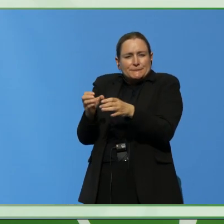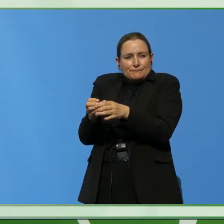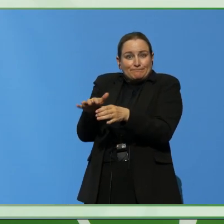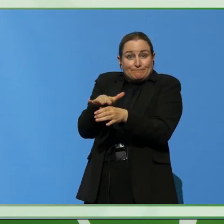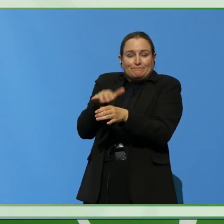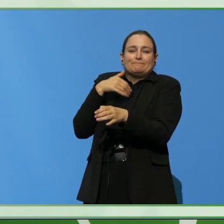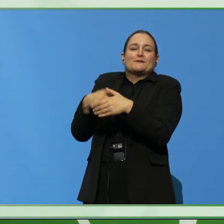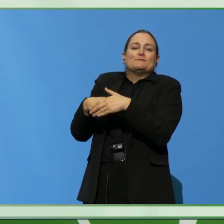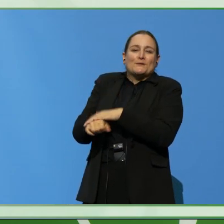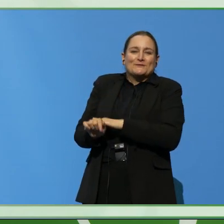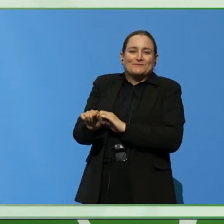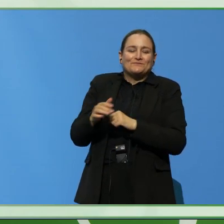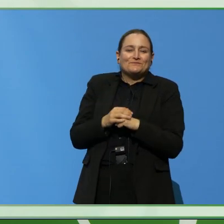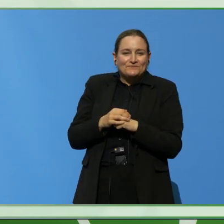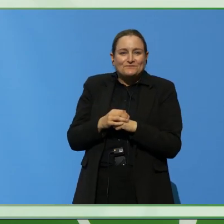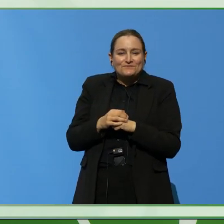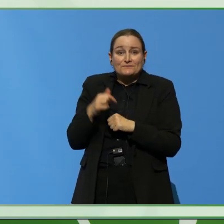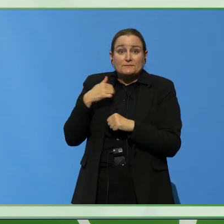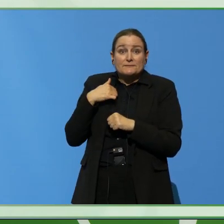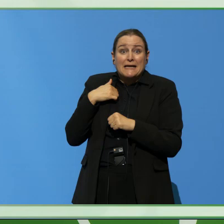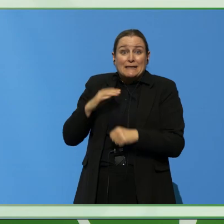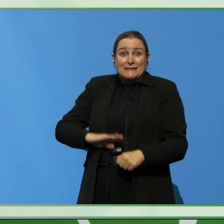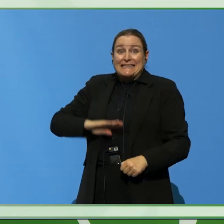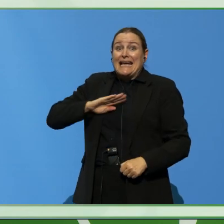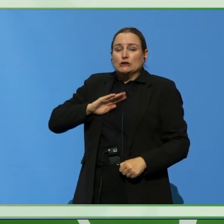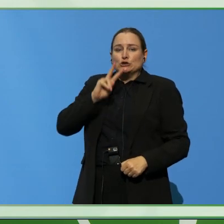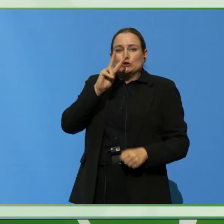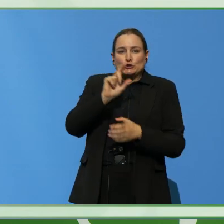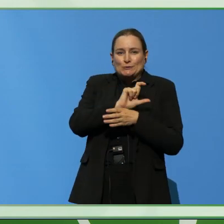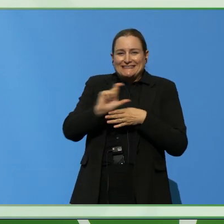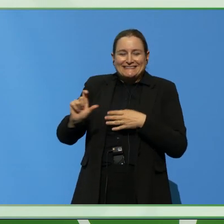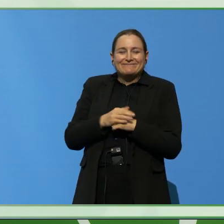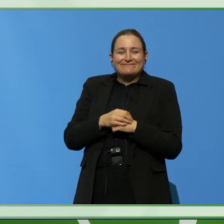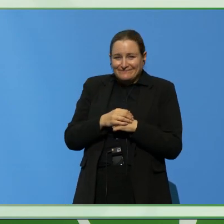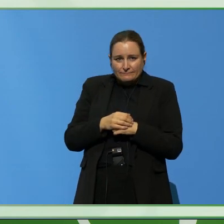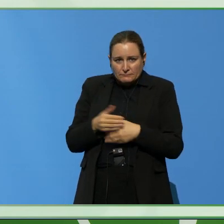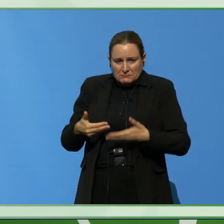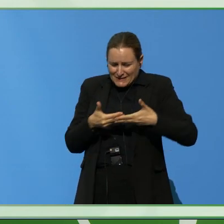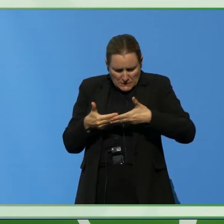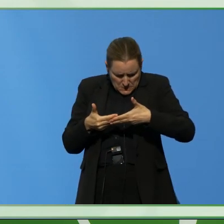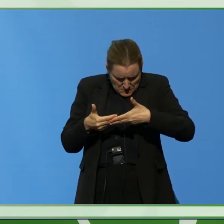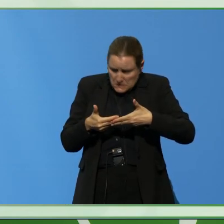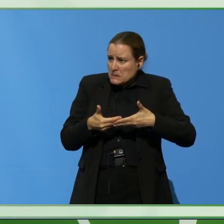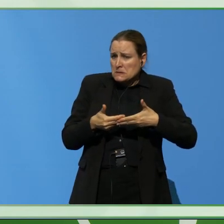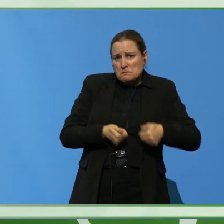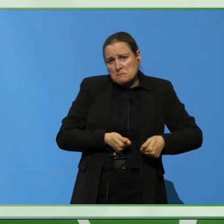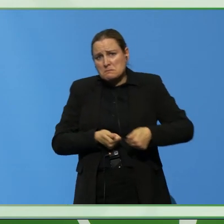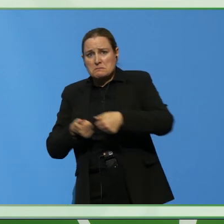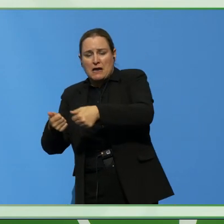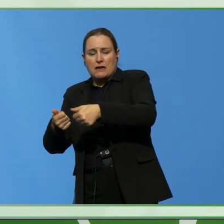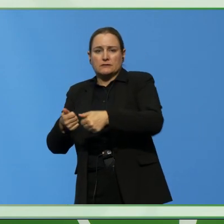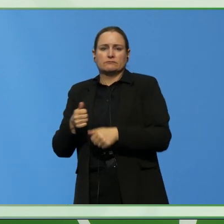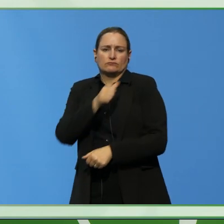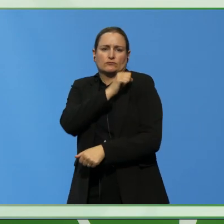And at the age of 2 weeks, they shipped me back to the hospital because I was the endless crying